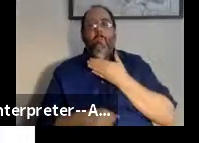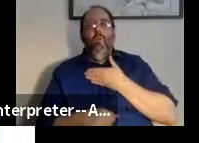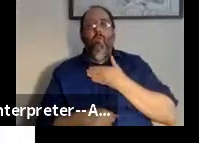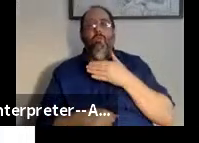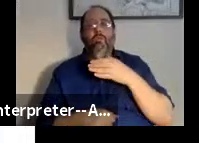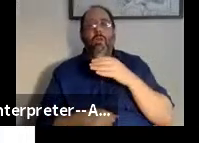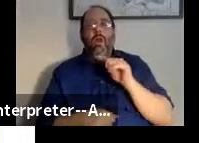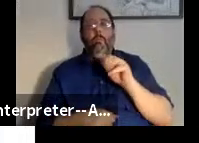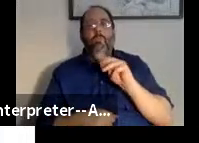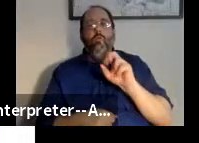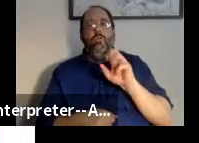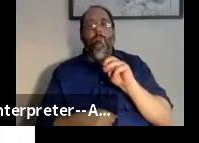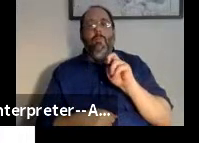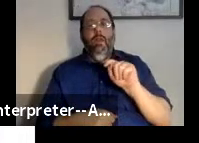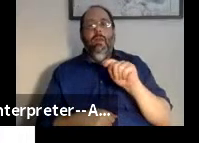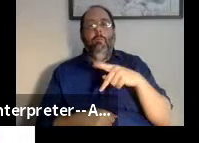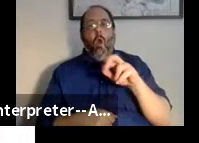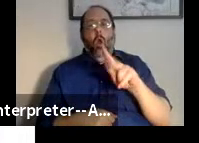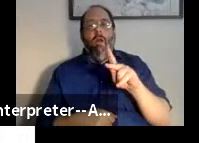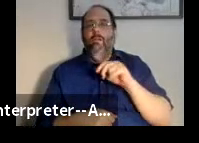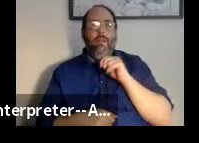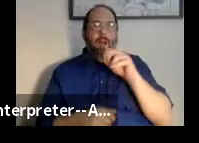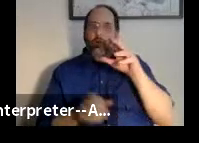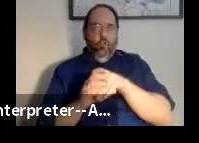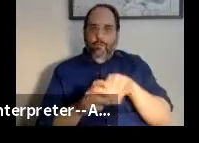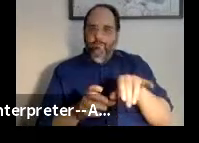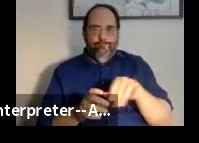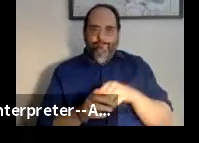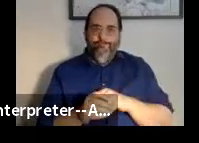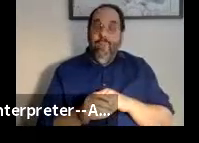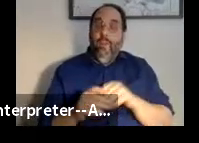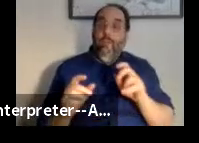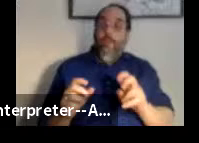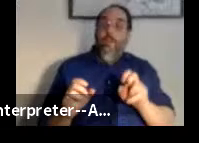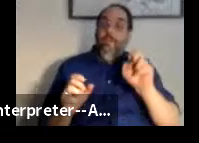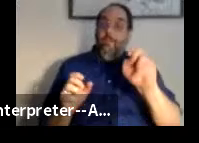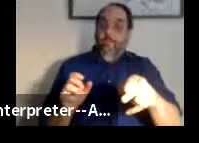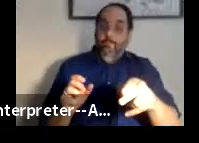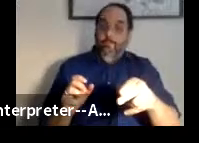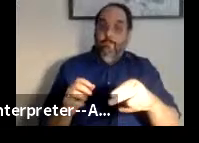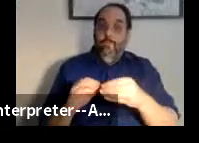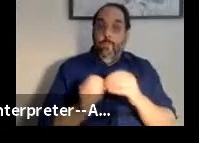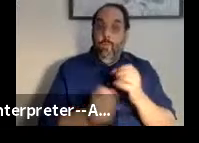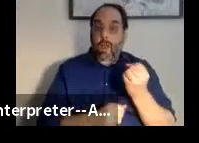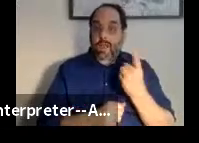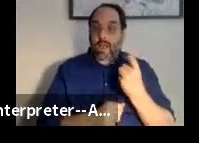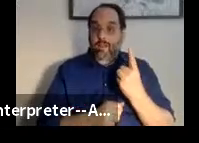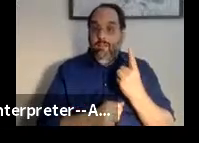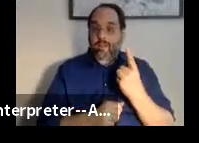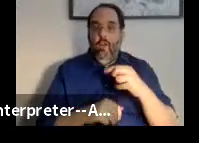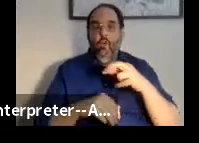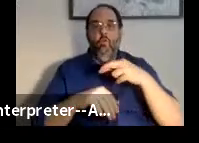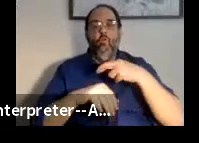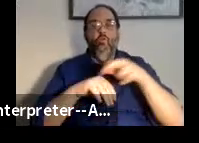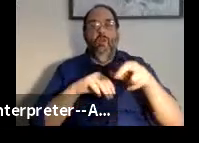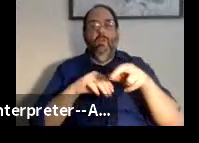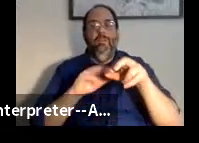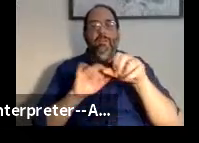considered play components. I'm going to jump right in on slide number 11 with the reference